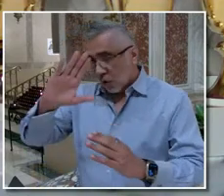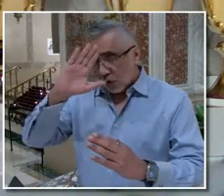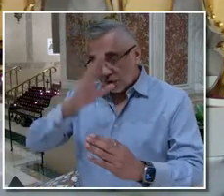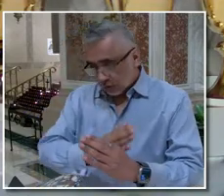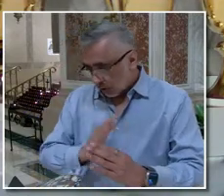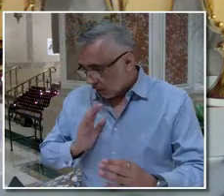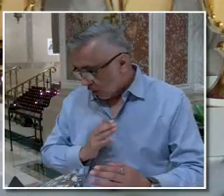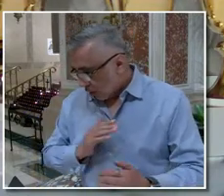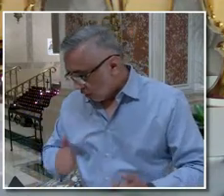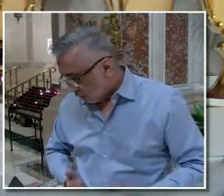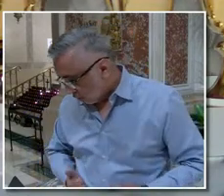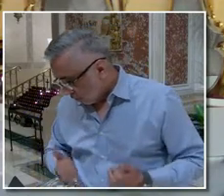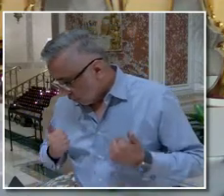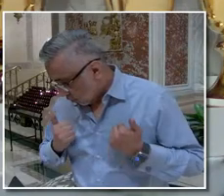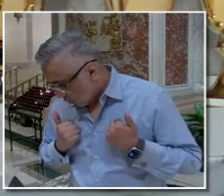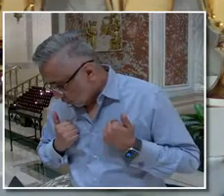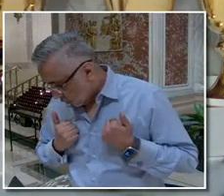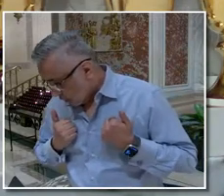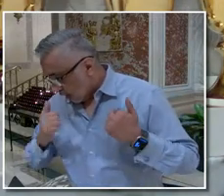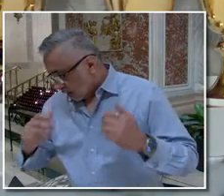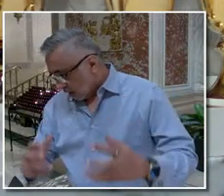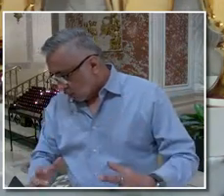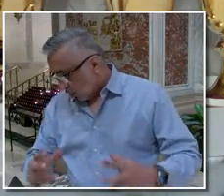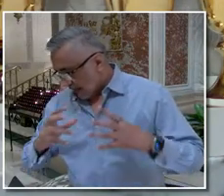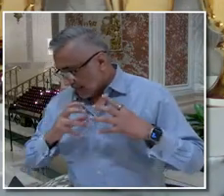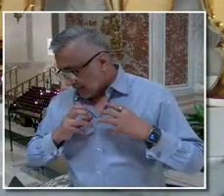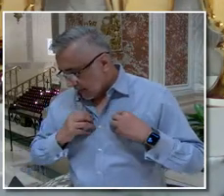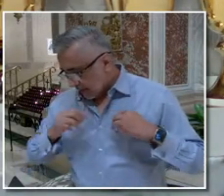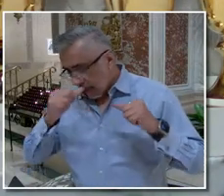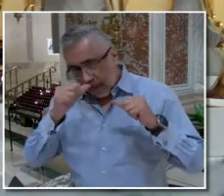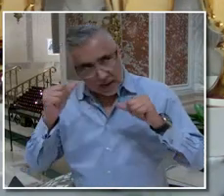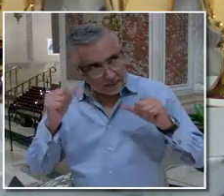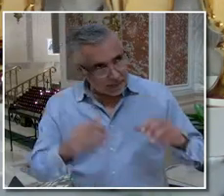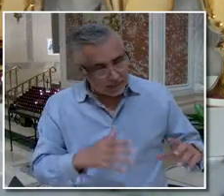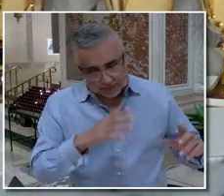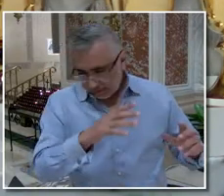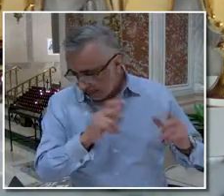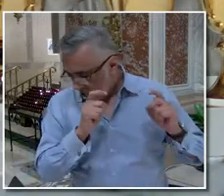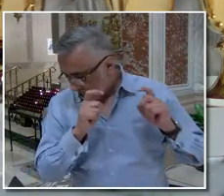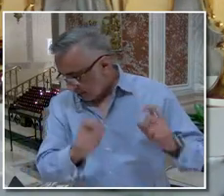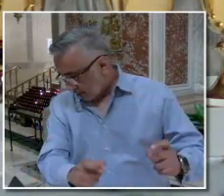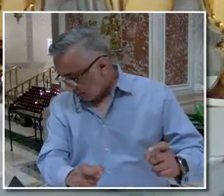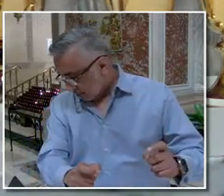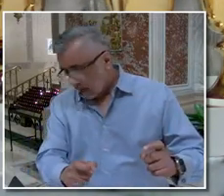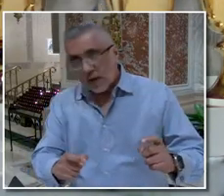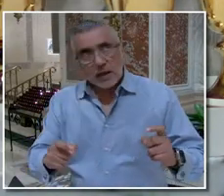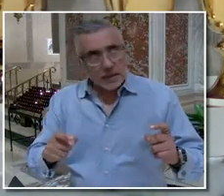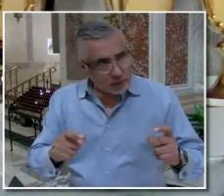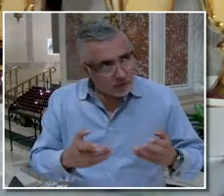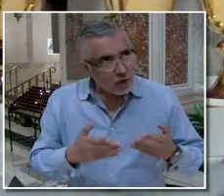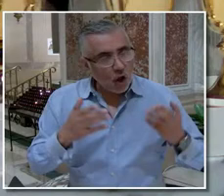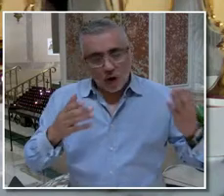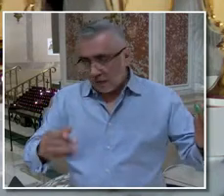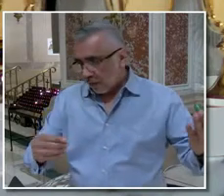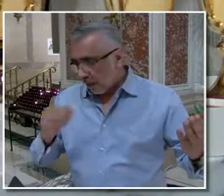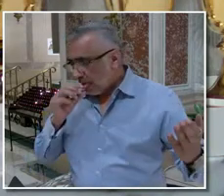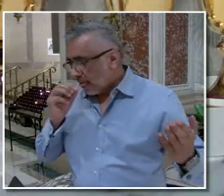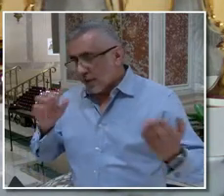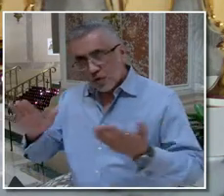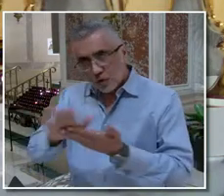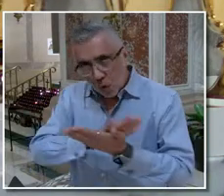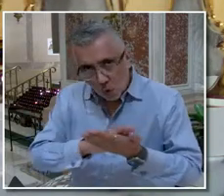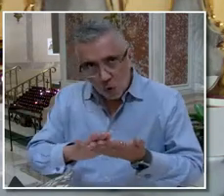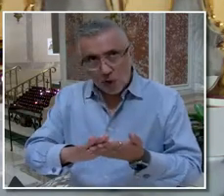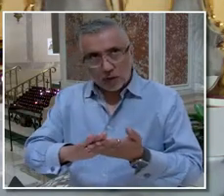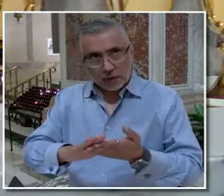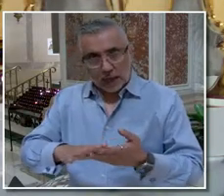our Lord, that you accept and bless these gifts, these offerings, these holy